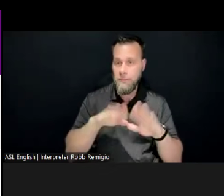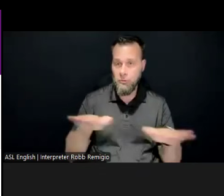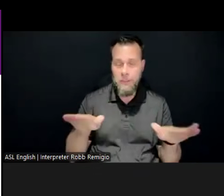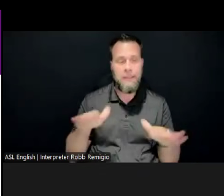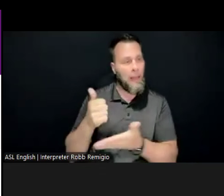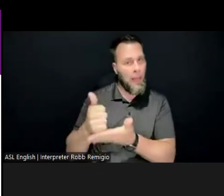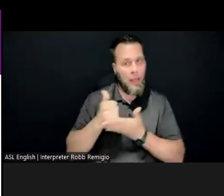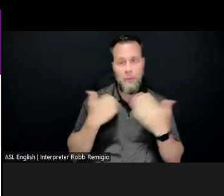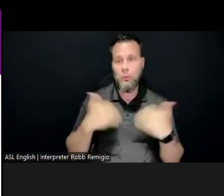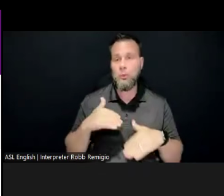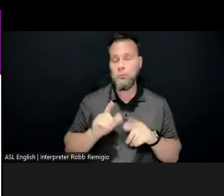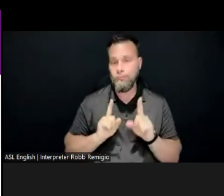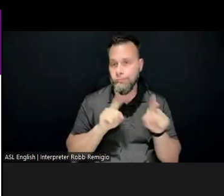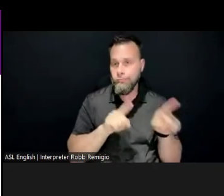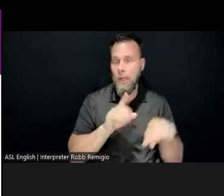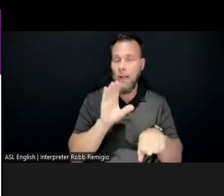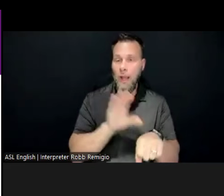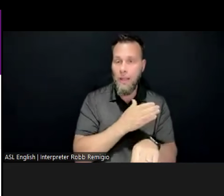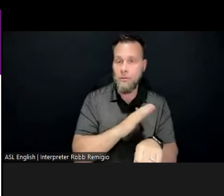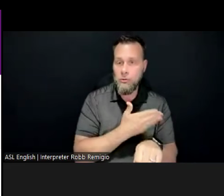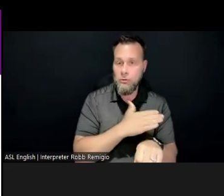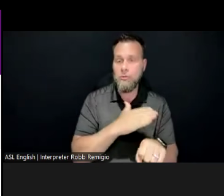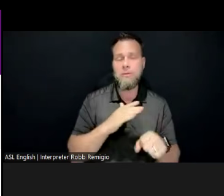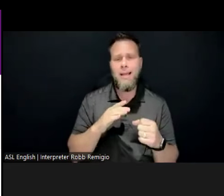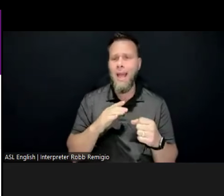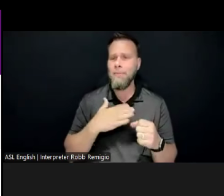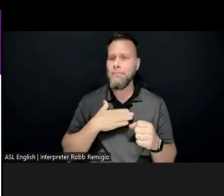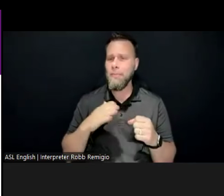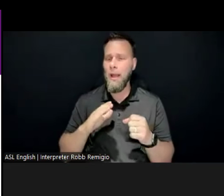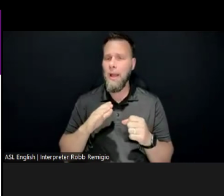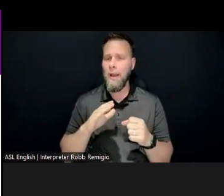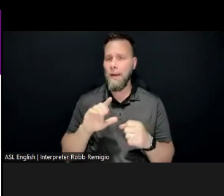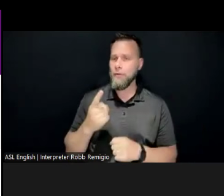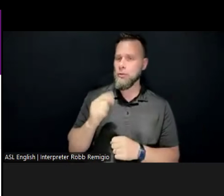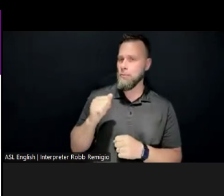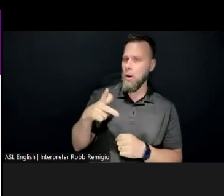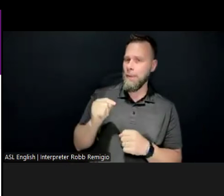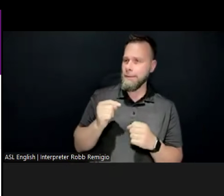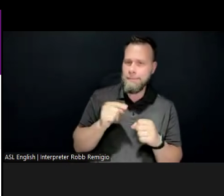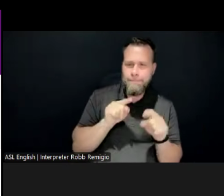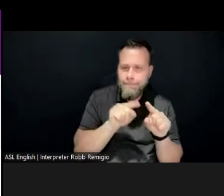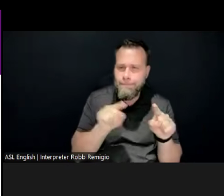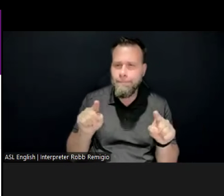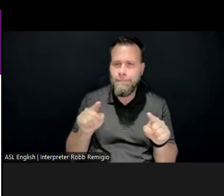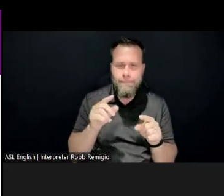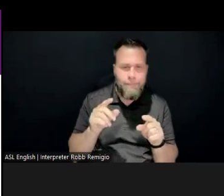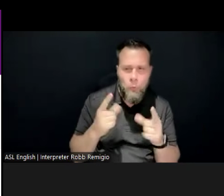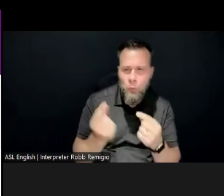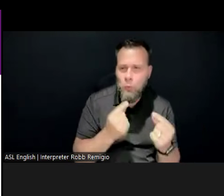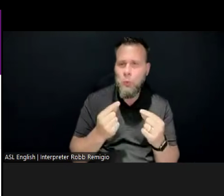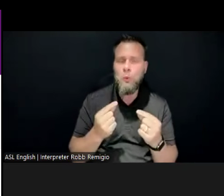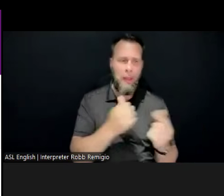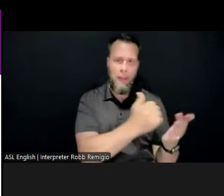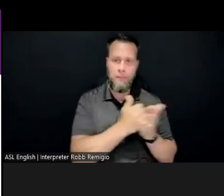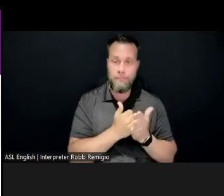go to concerts, helped me with the first little things in my apartment, like all that kind of stuff. When my car went bad and I had